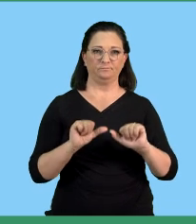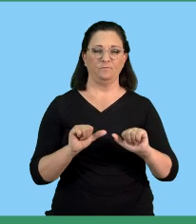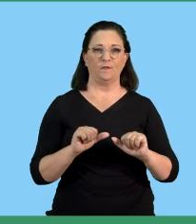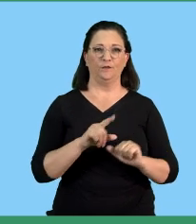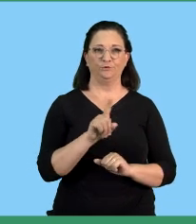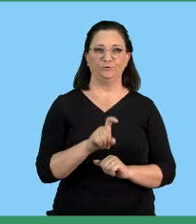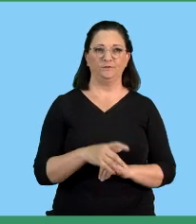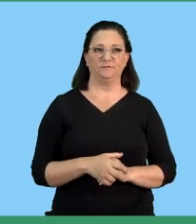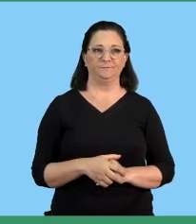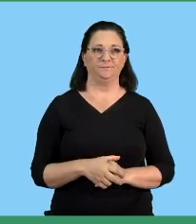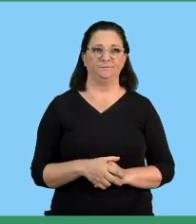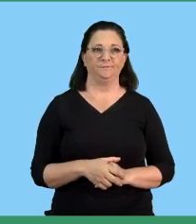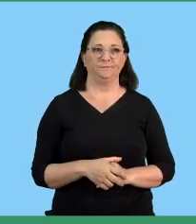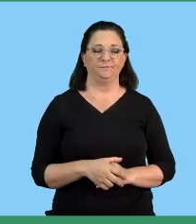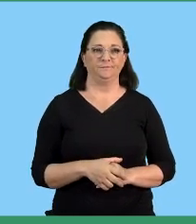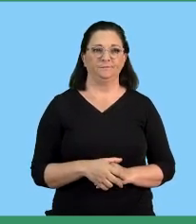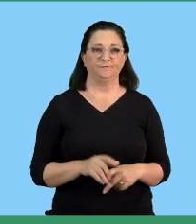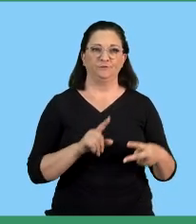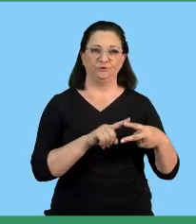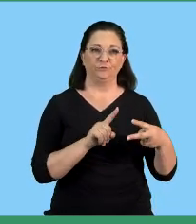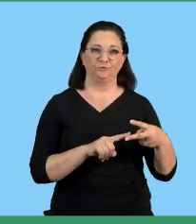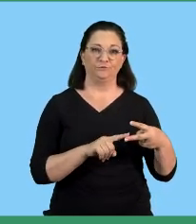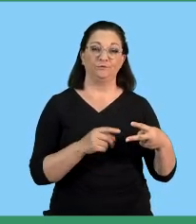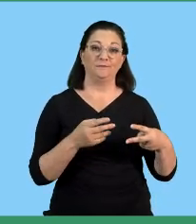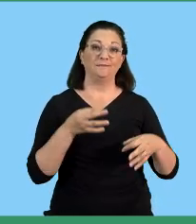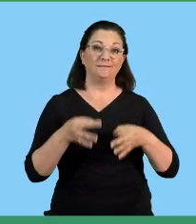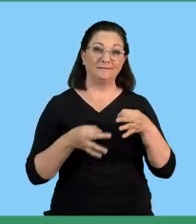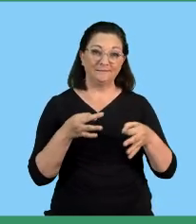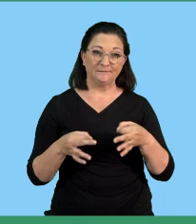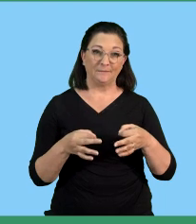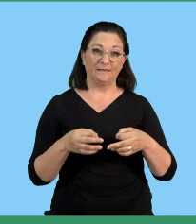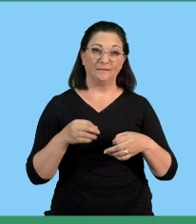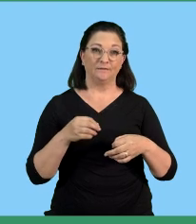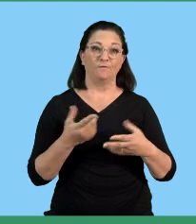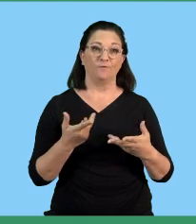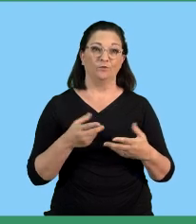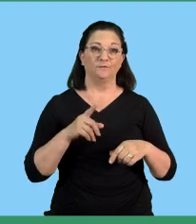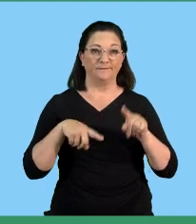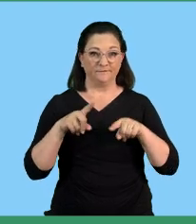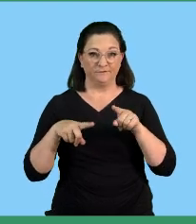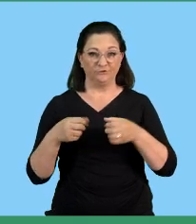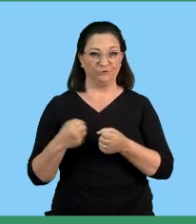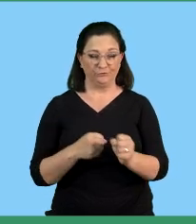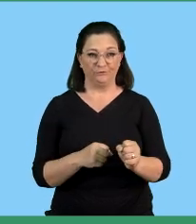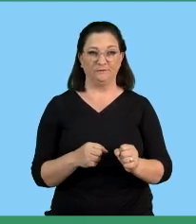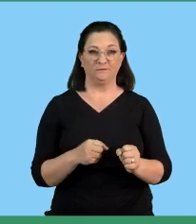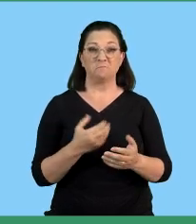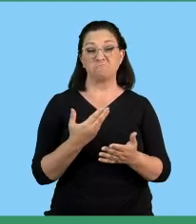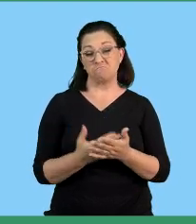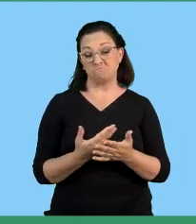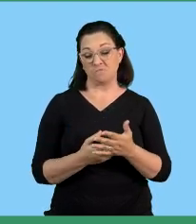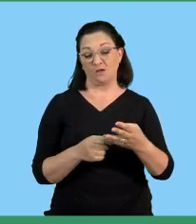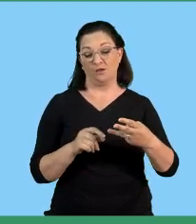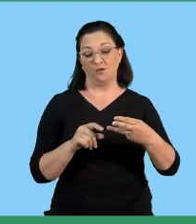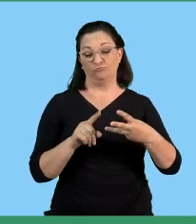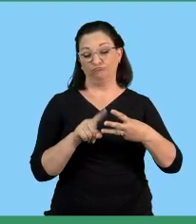move on to the next question. The next question says, explain two other types of diversification strategies that